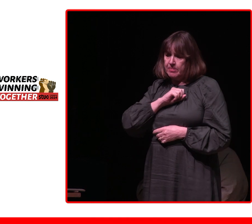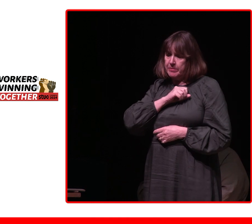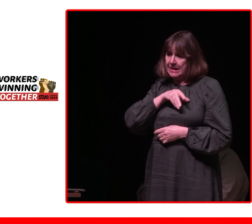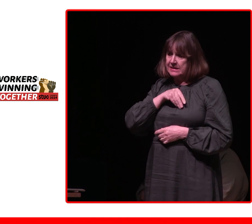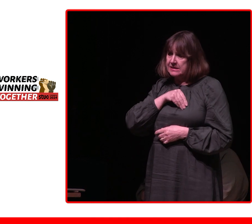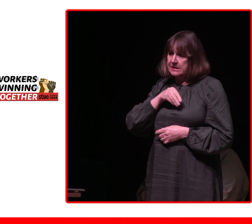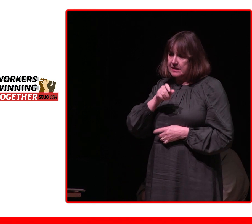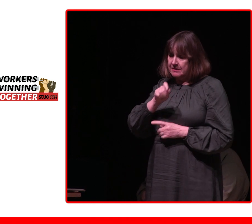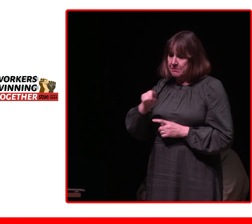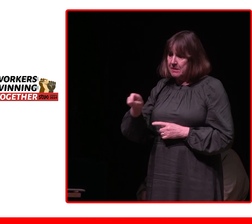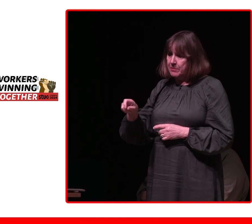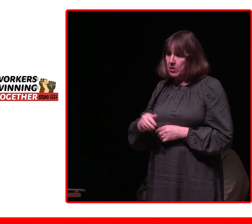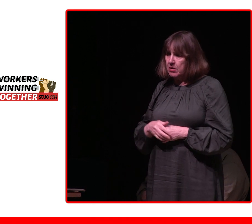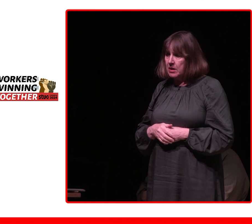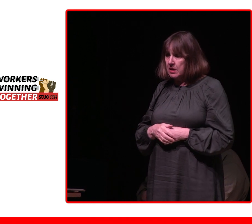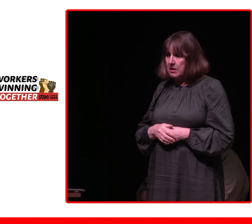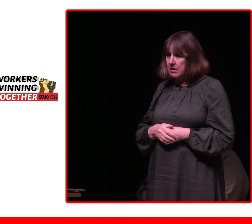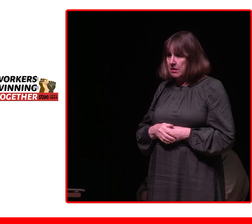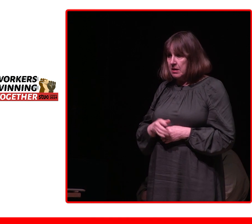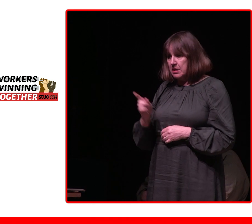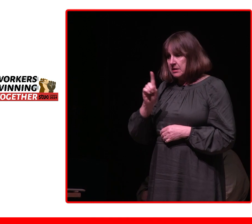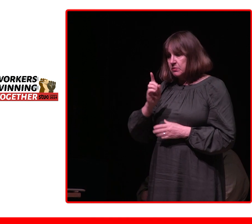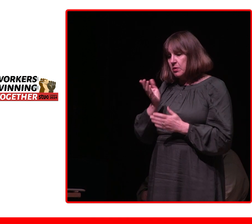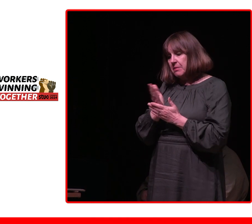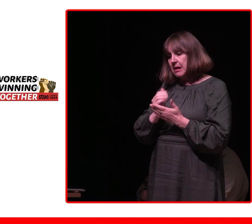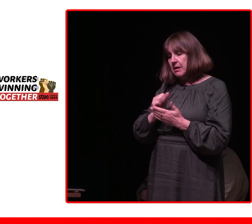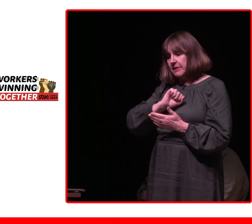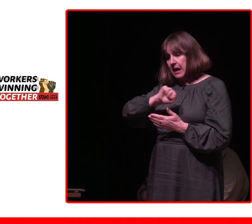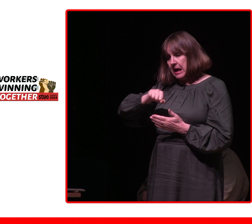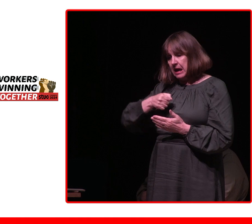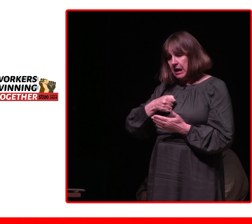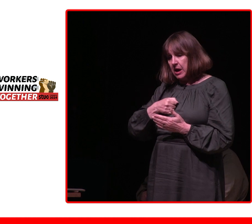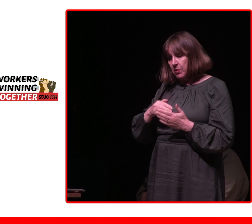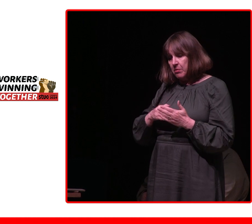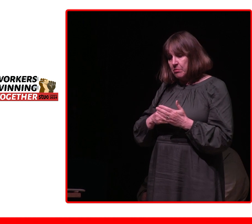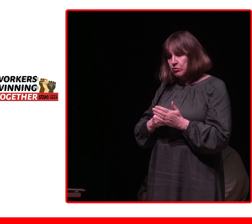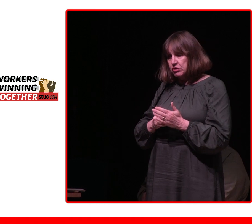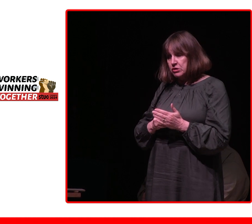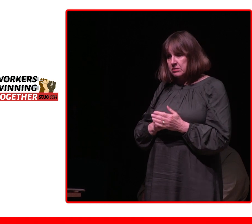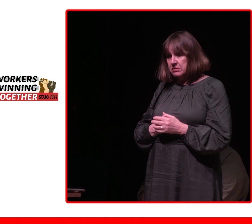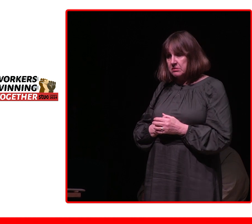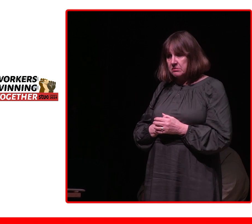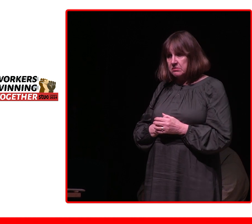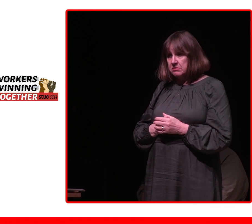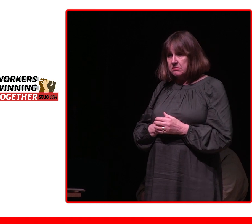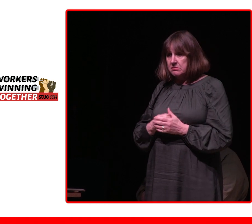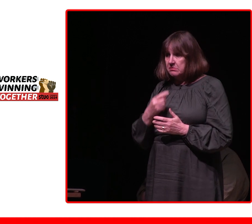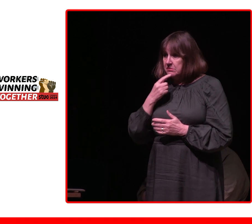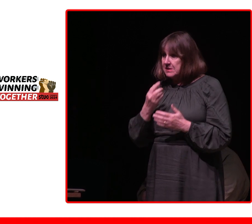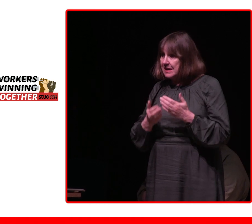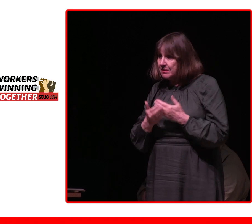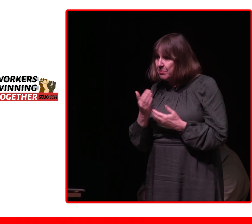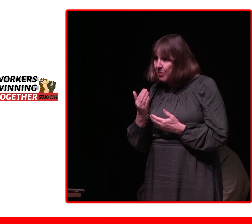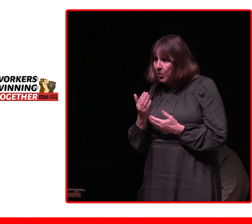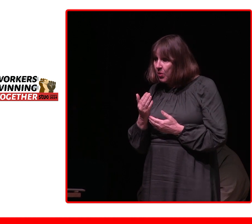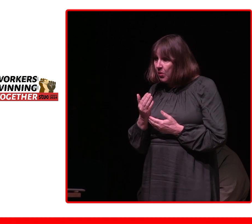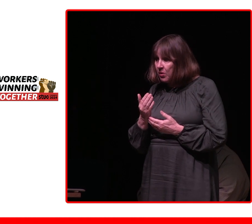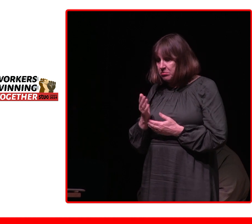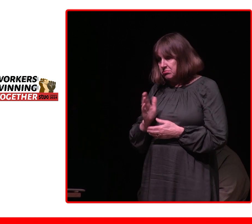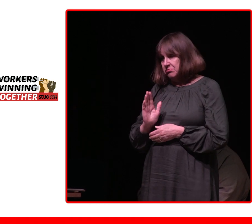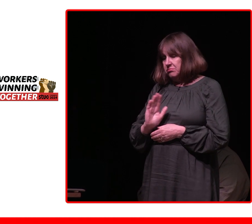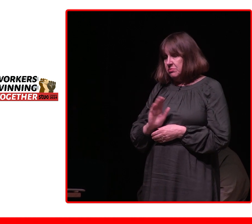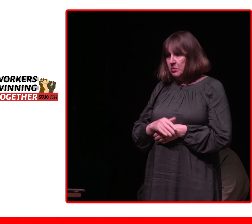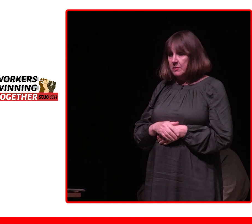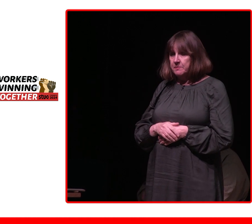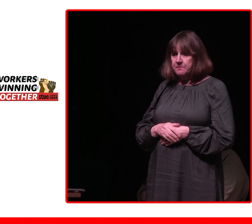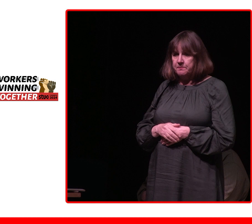present time, and that's what part of what our motion tried to do. So I don't think I maybe need to say any more to add to the contribution of